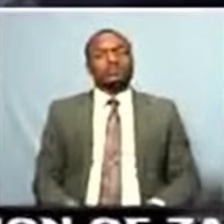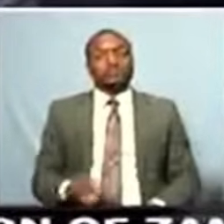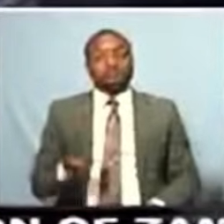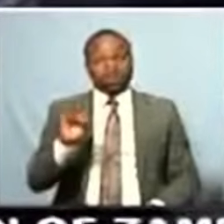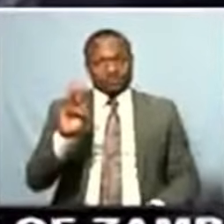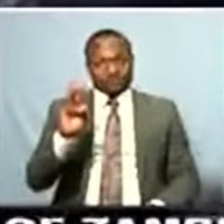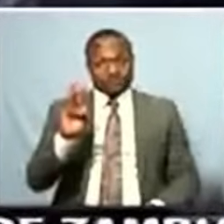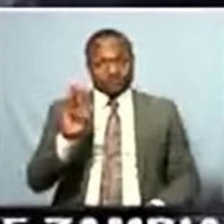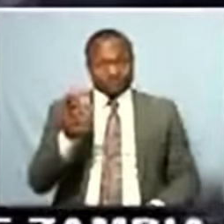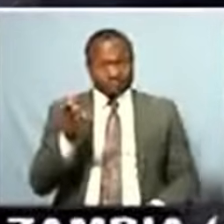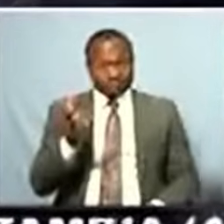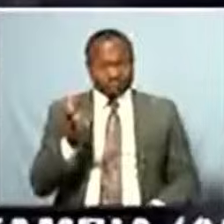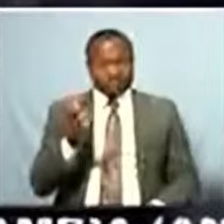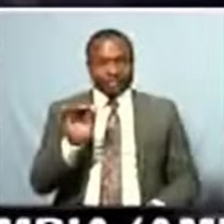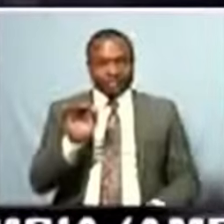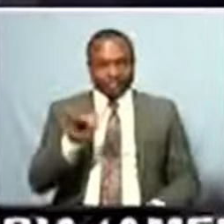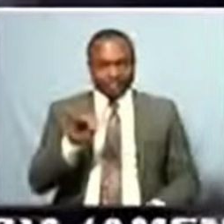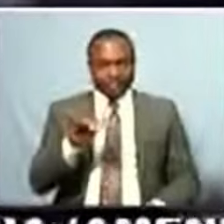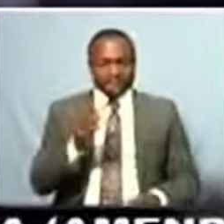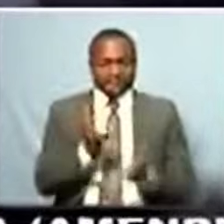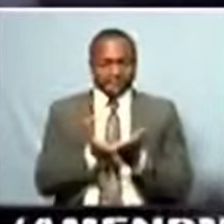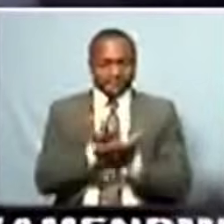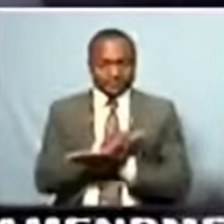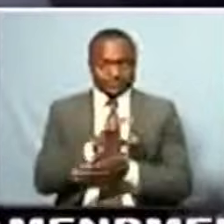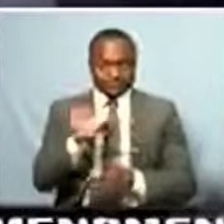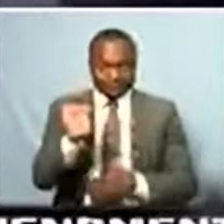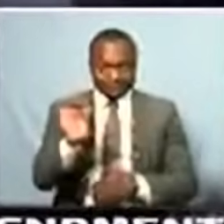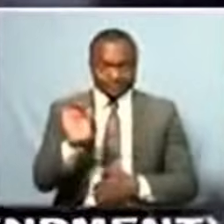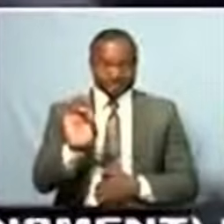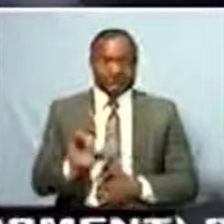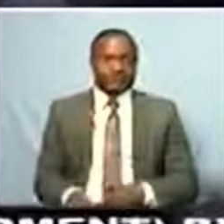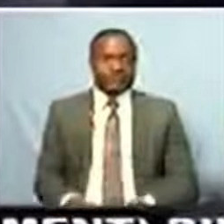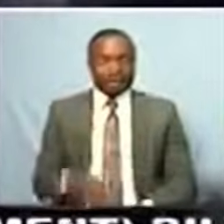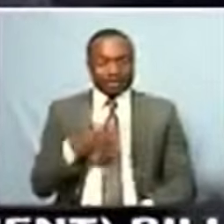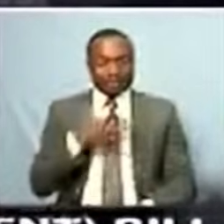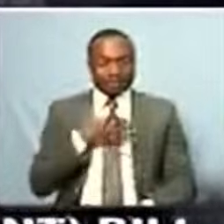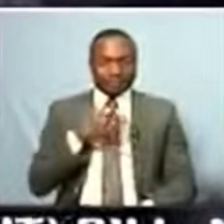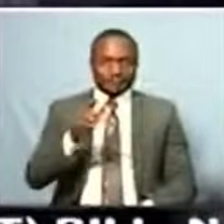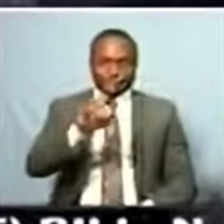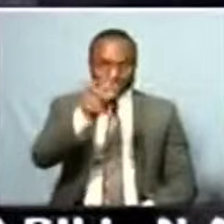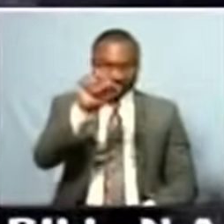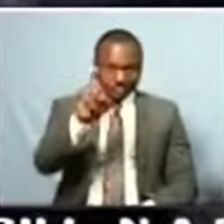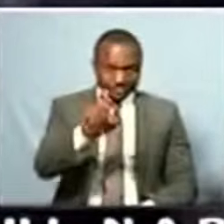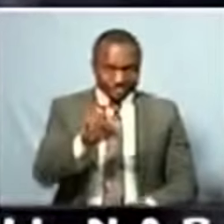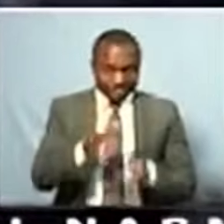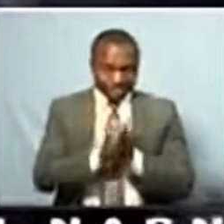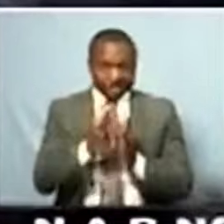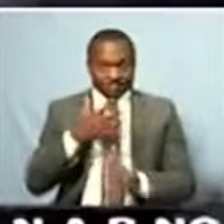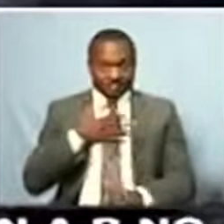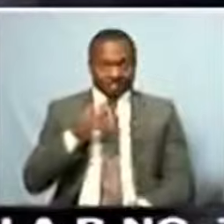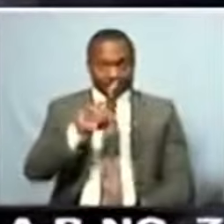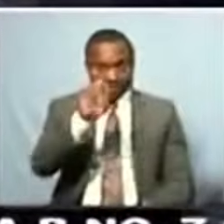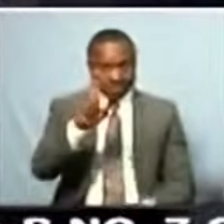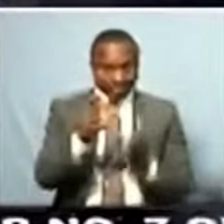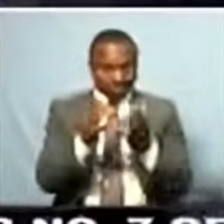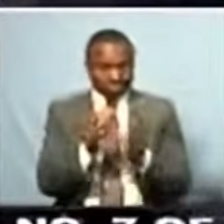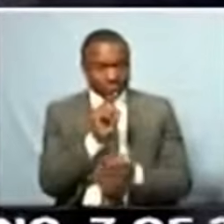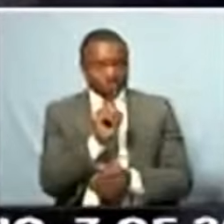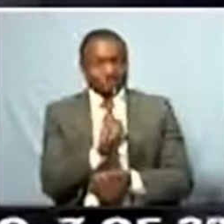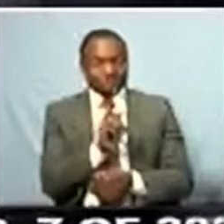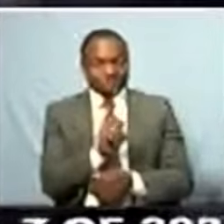16? Yes, on page 8. So, my question, in asking my question, I want to refer you